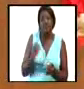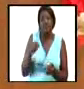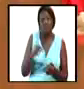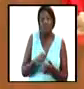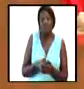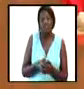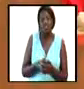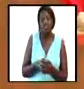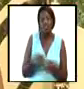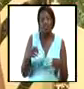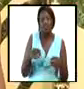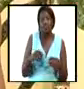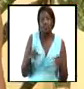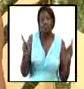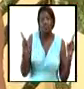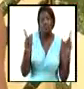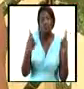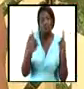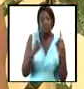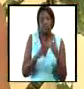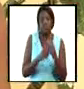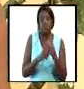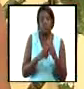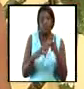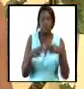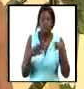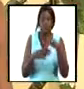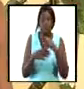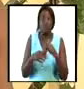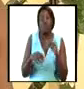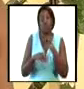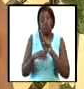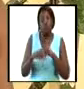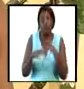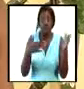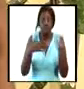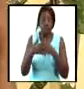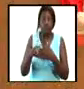Meet me at the stop then. You better hurry because the shops close at 5.